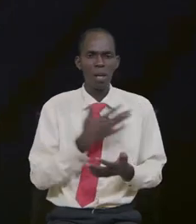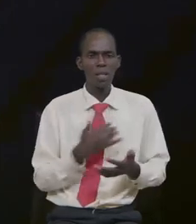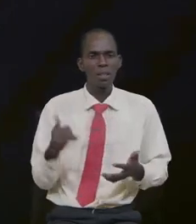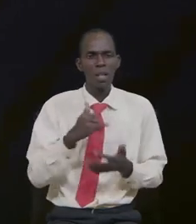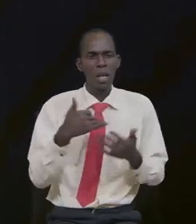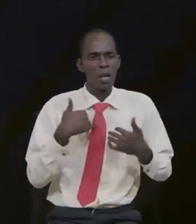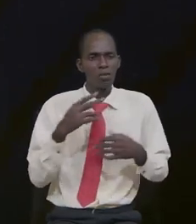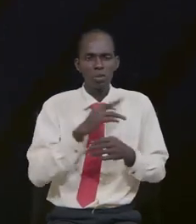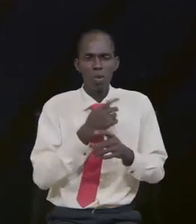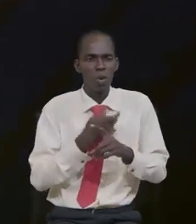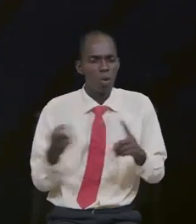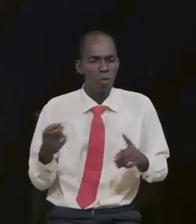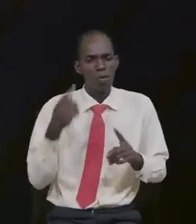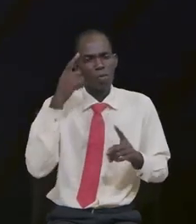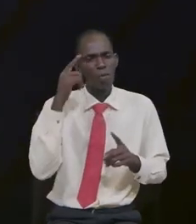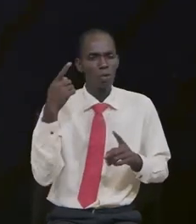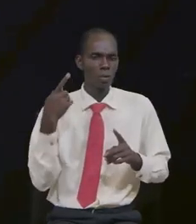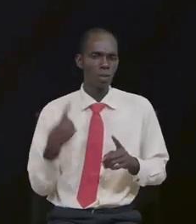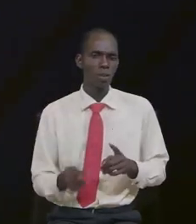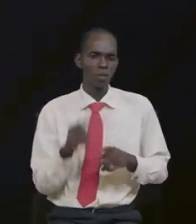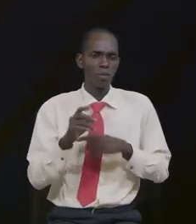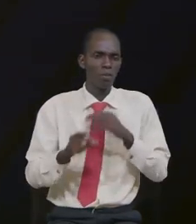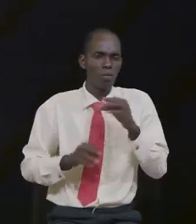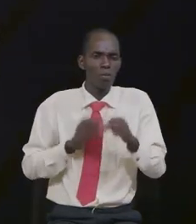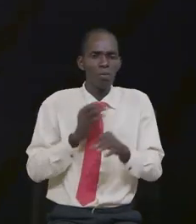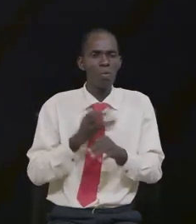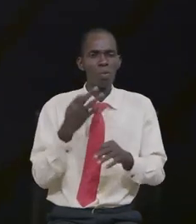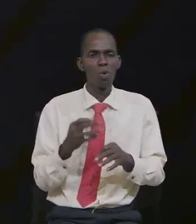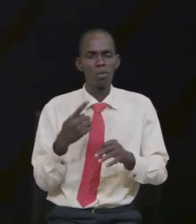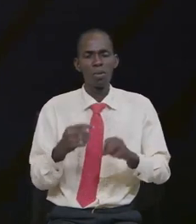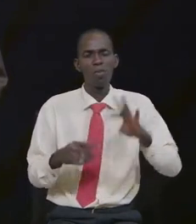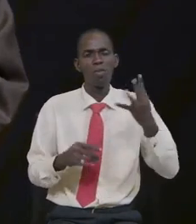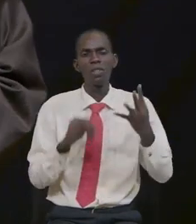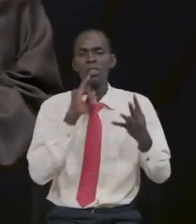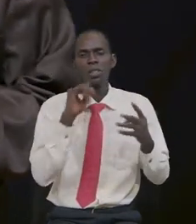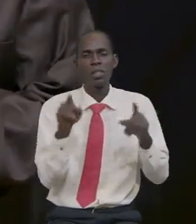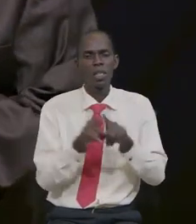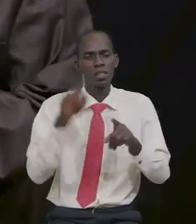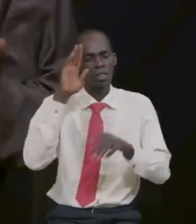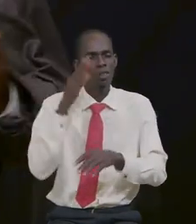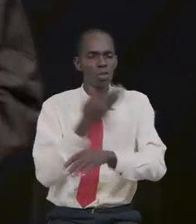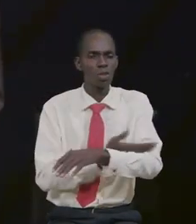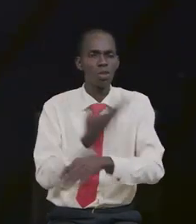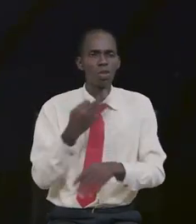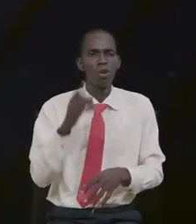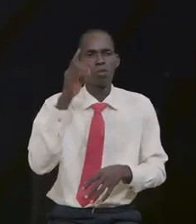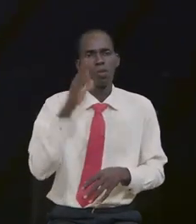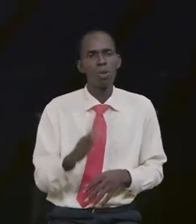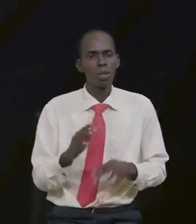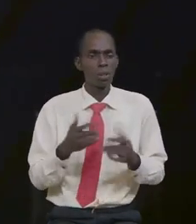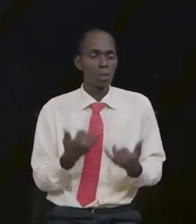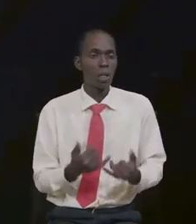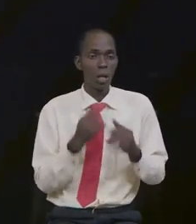Son of God. And then in verse 26, it says, then Nebuchadnezzar came